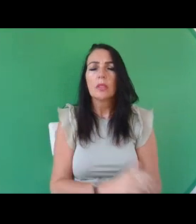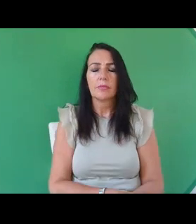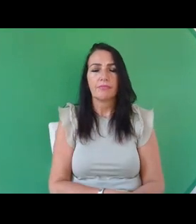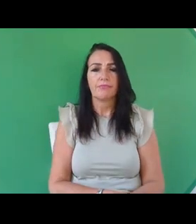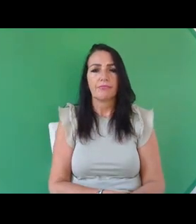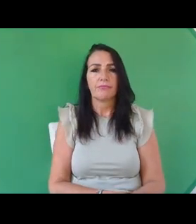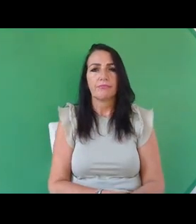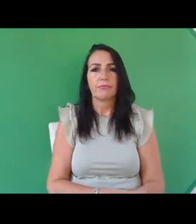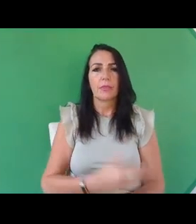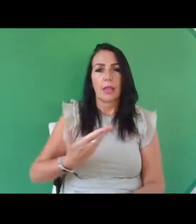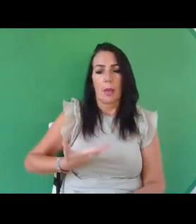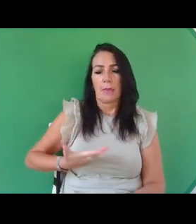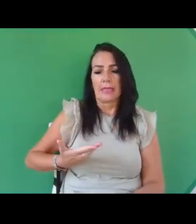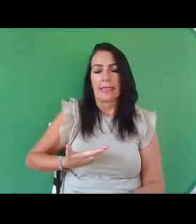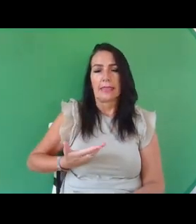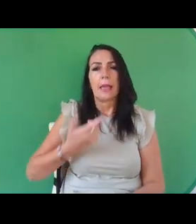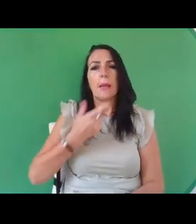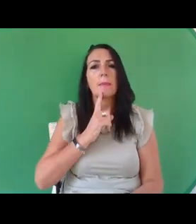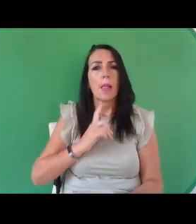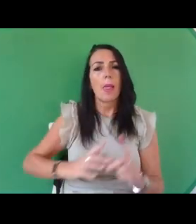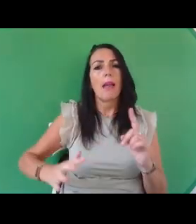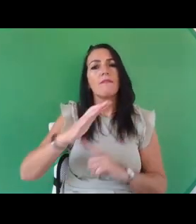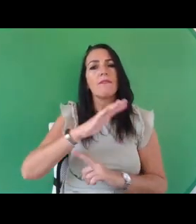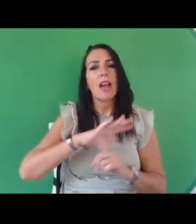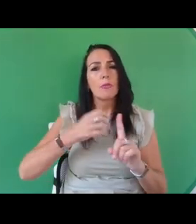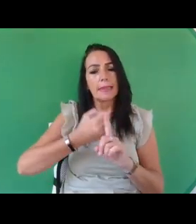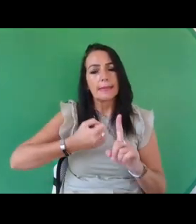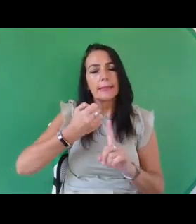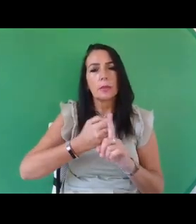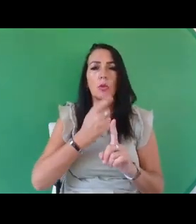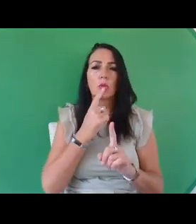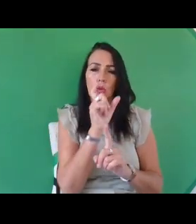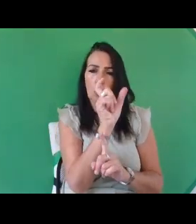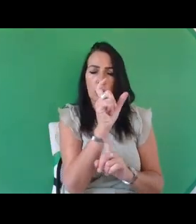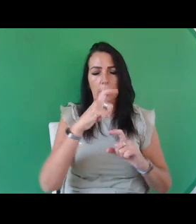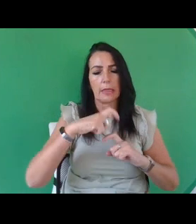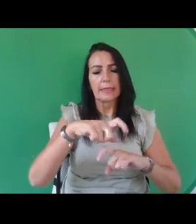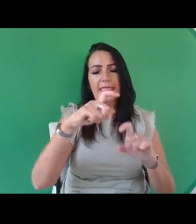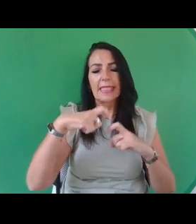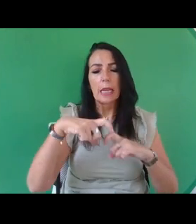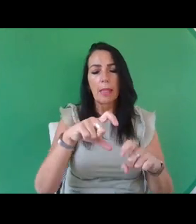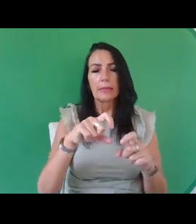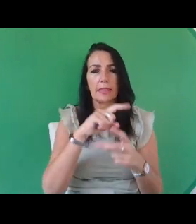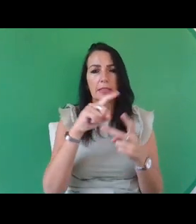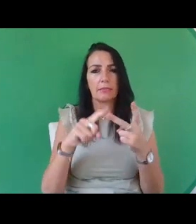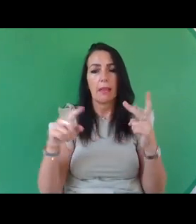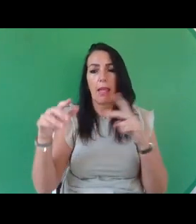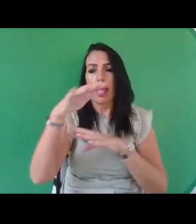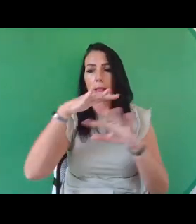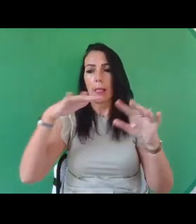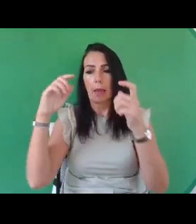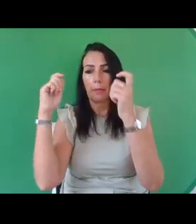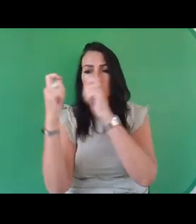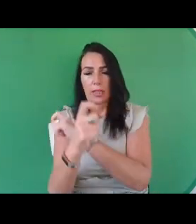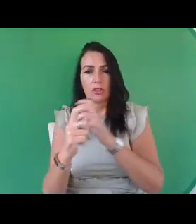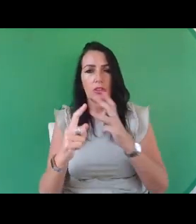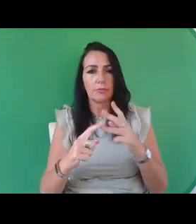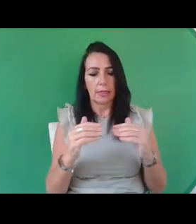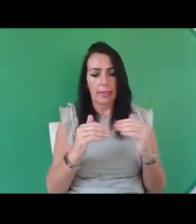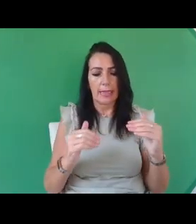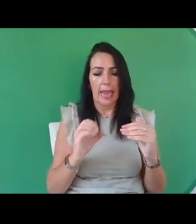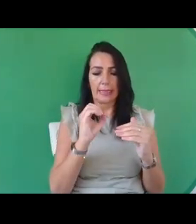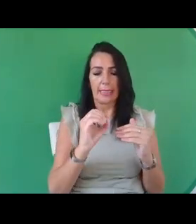businesses and environmentalists will use these terms like sustainability, climate change and net zero, and it's important that we have a